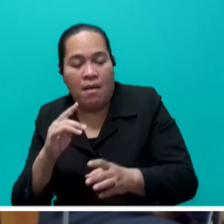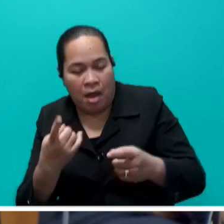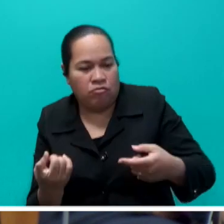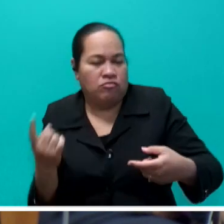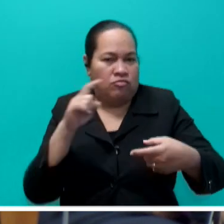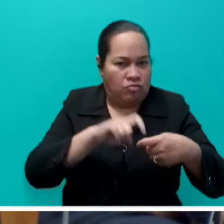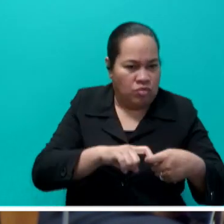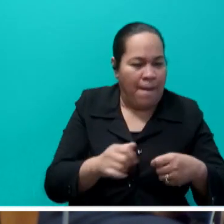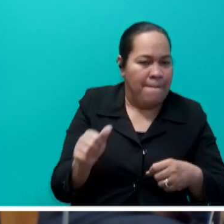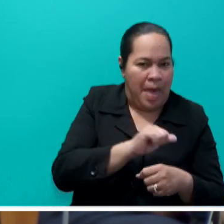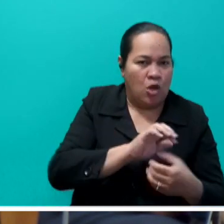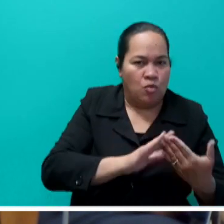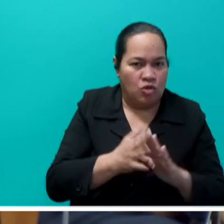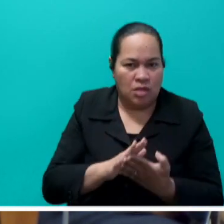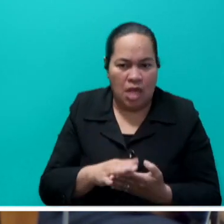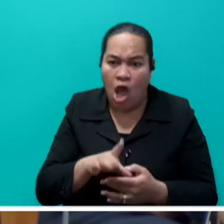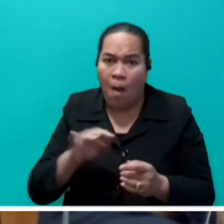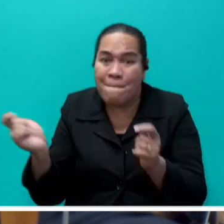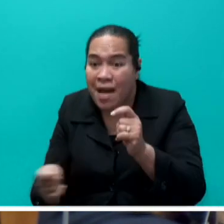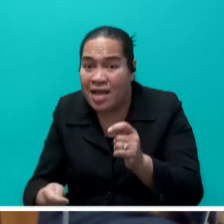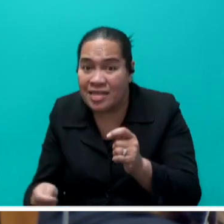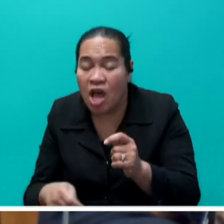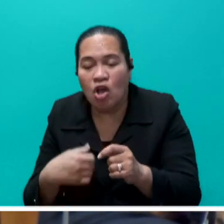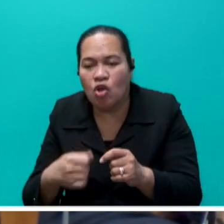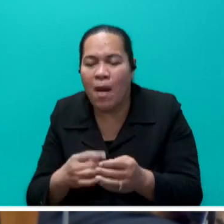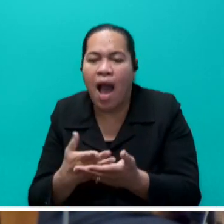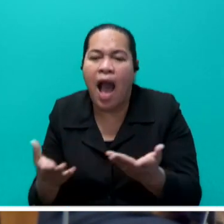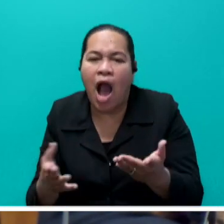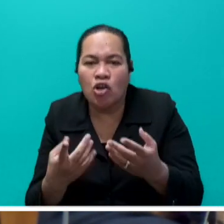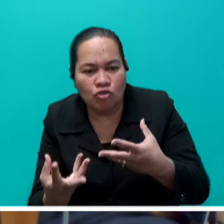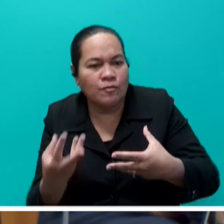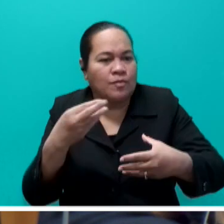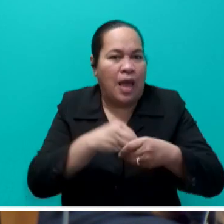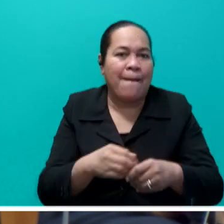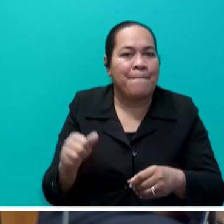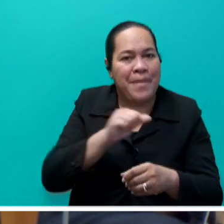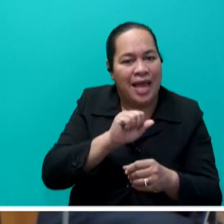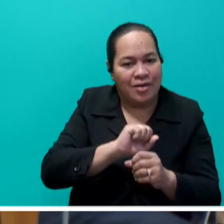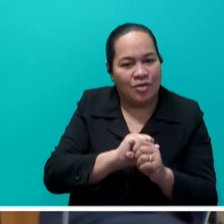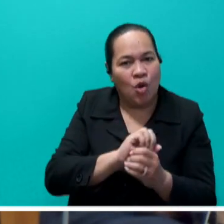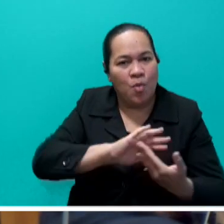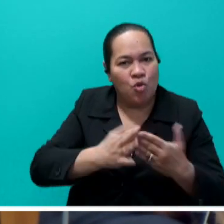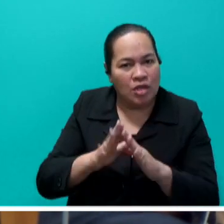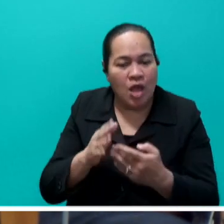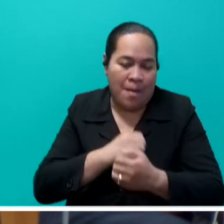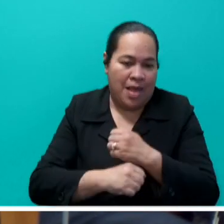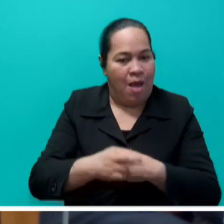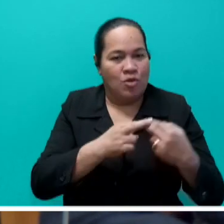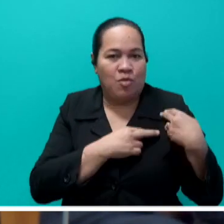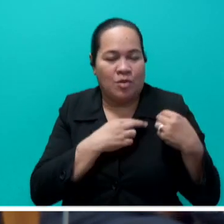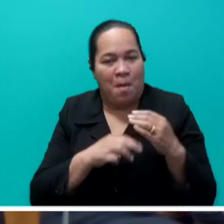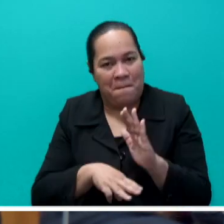punish, but to rehabilitate and reintegrate these teenagers into society as responsible and productive citizens,